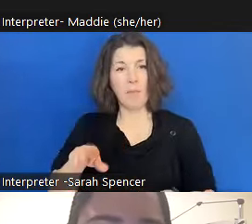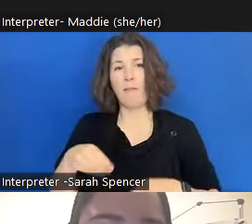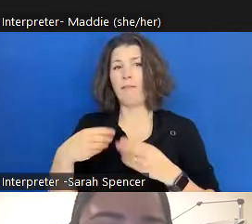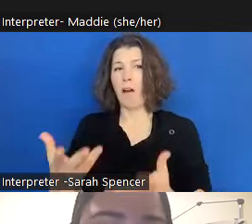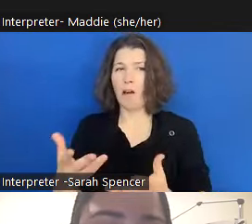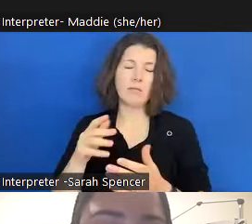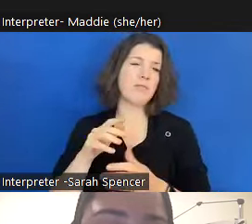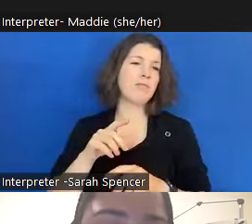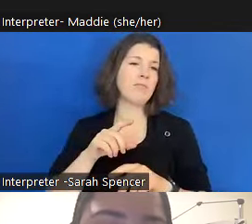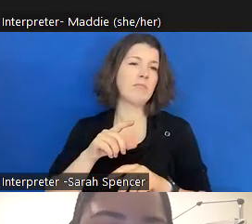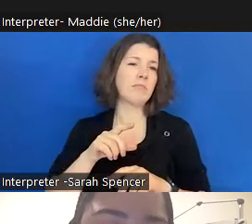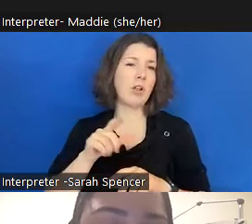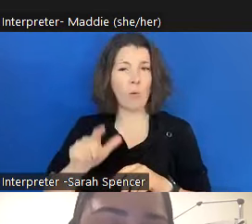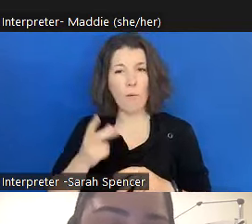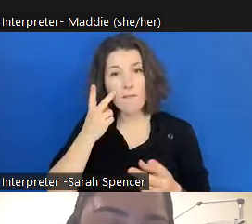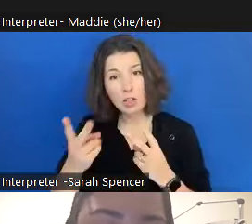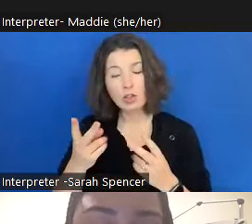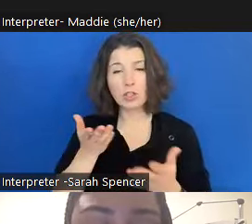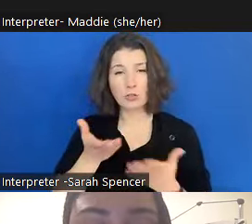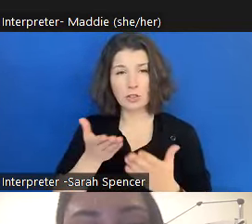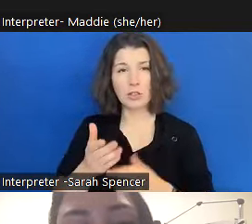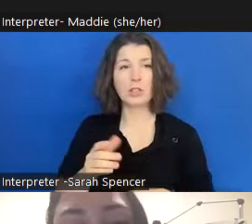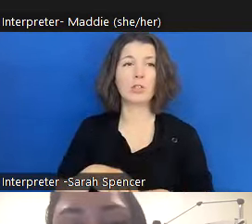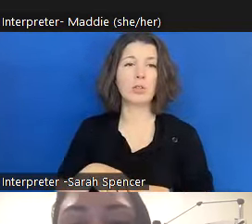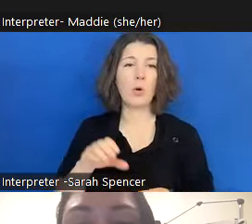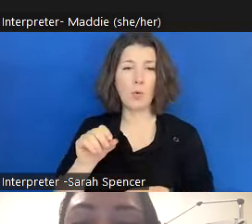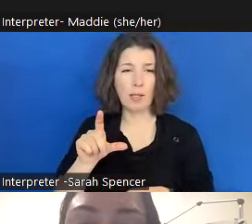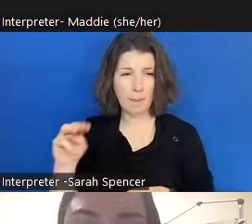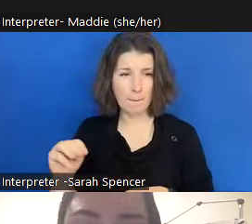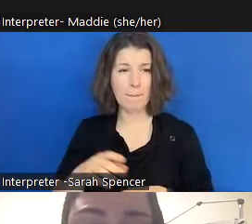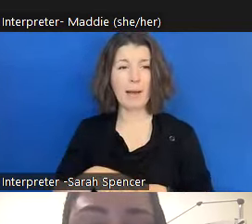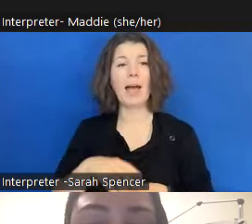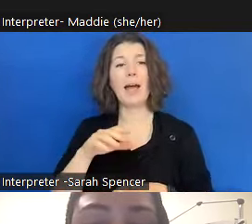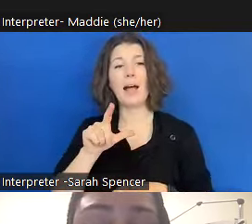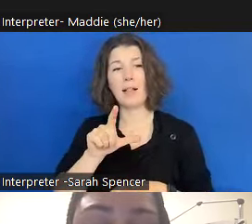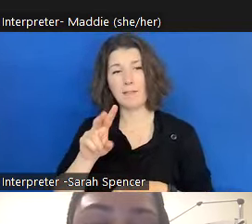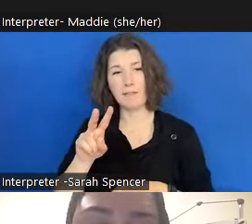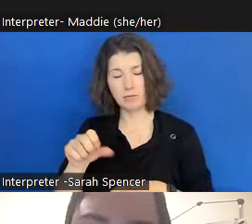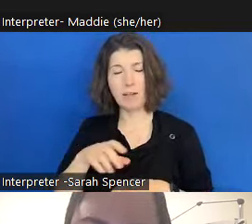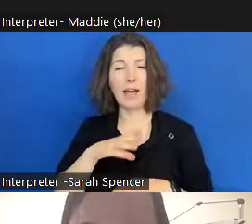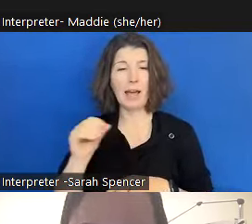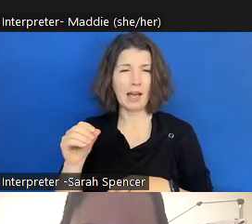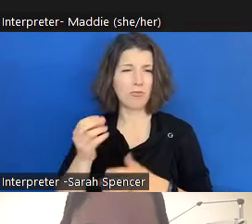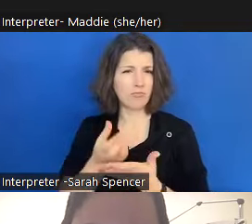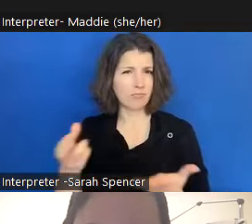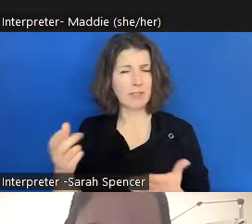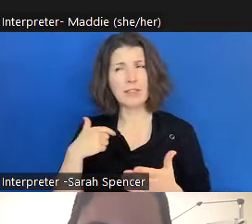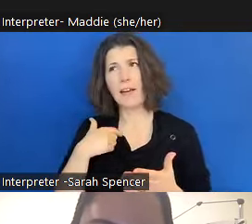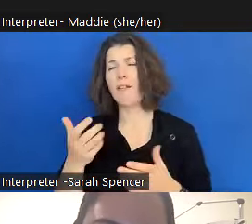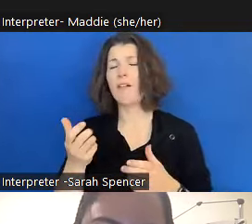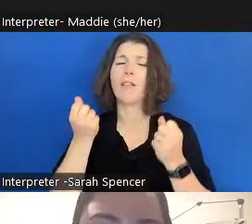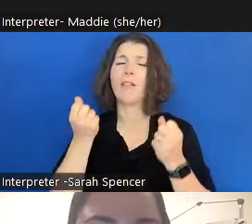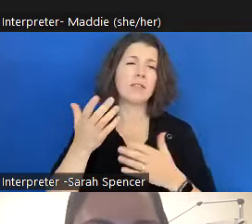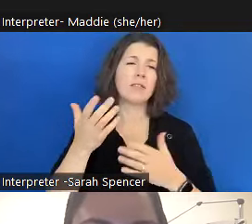vision services, O&M or orientation and mobility services, and recreation. They have lots and lots of fun group activities